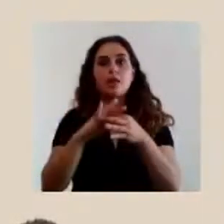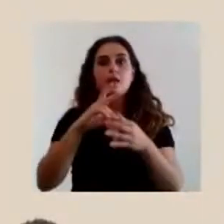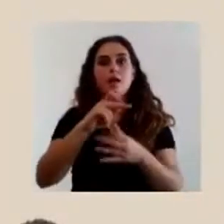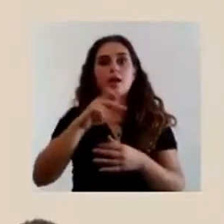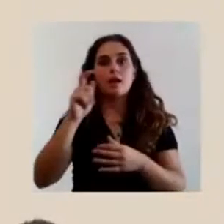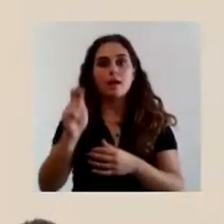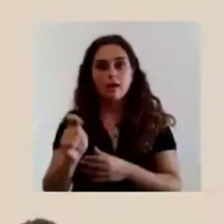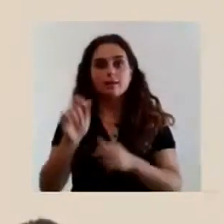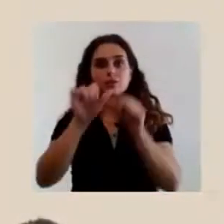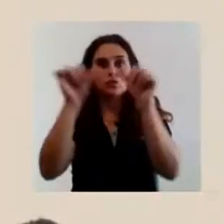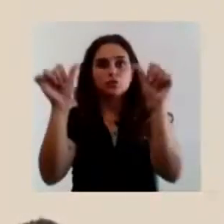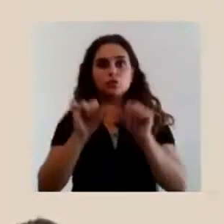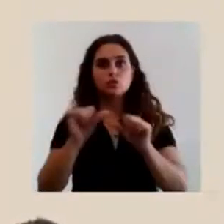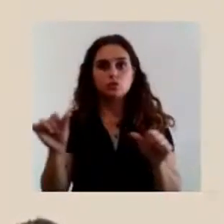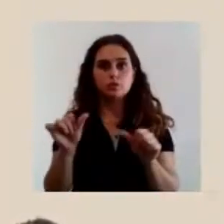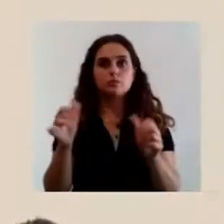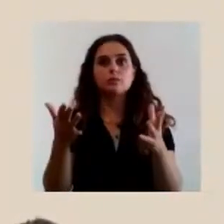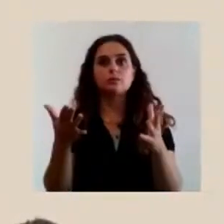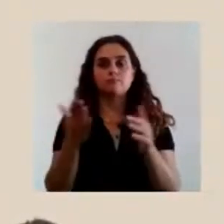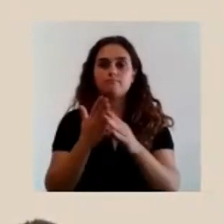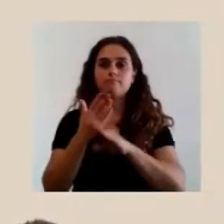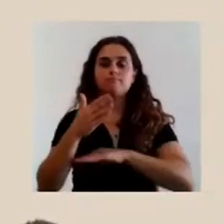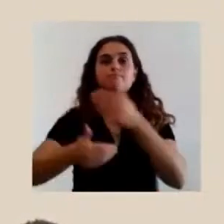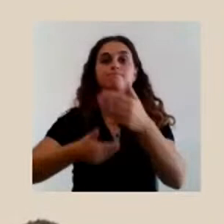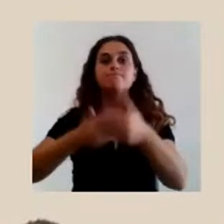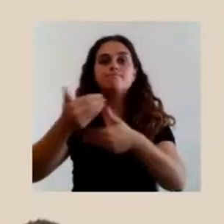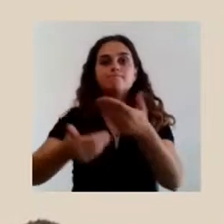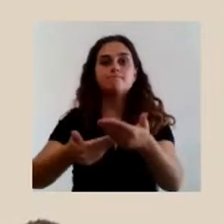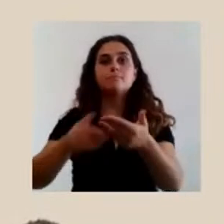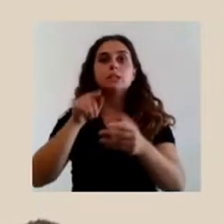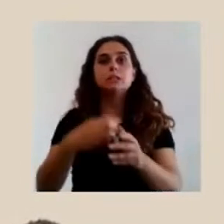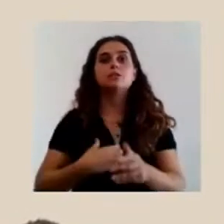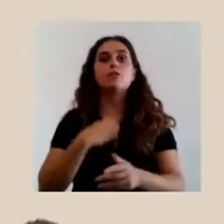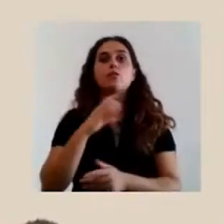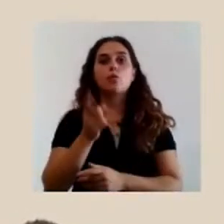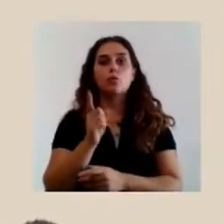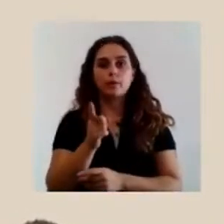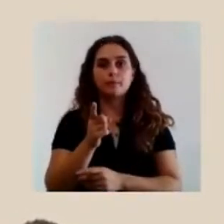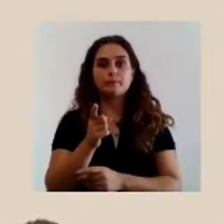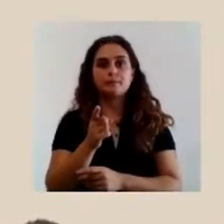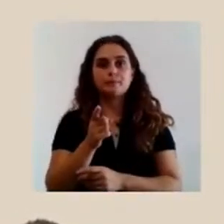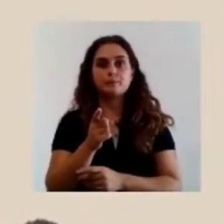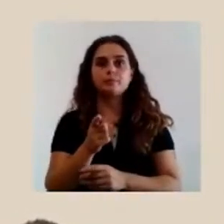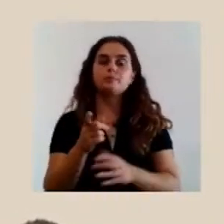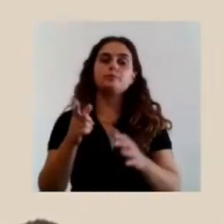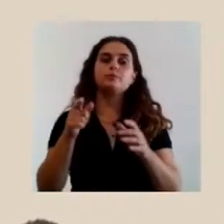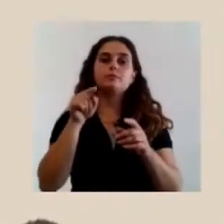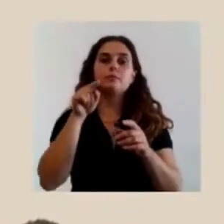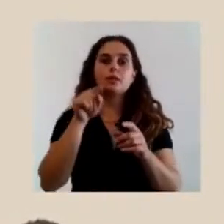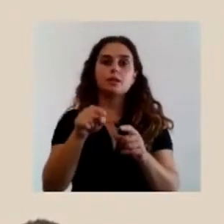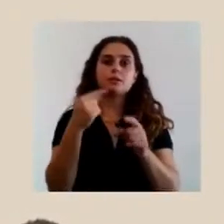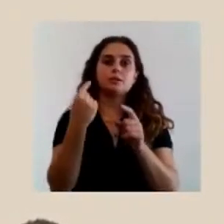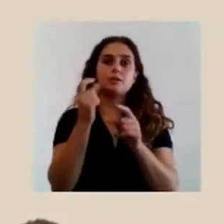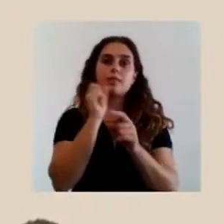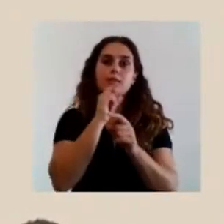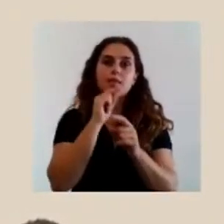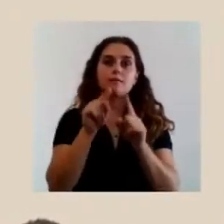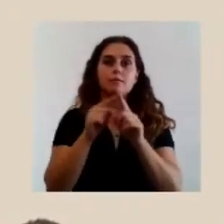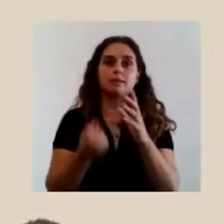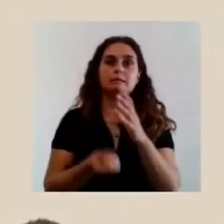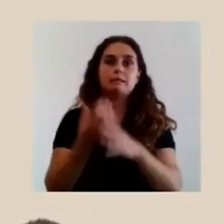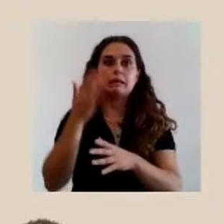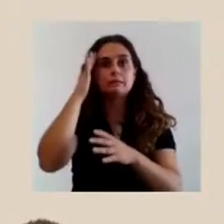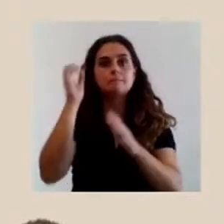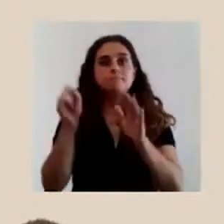systems were inspired by brain processes. This means that, like our brains, these systems are susceptible to producing